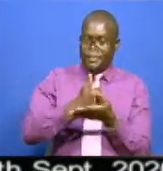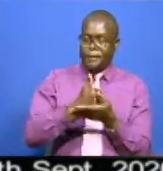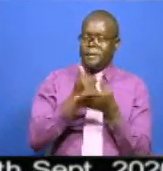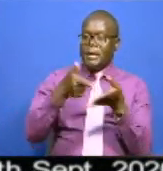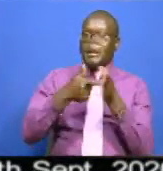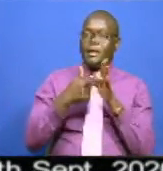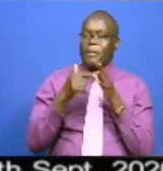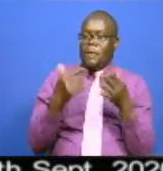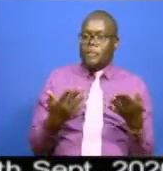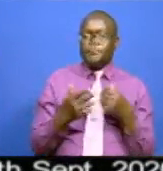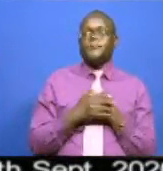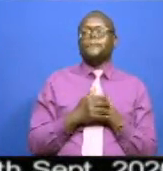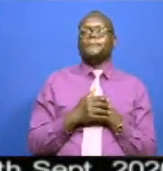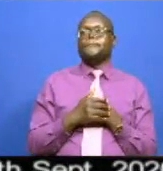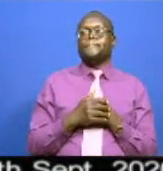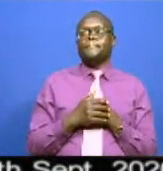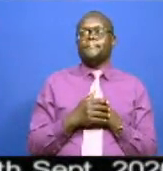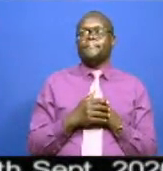require